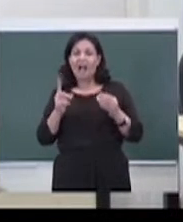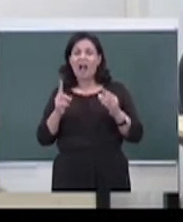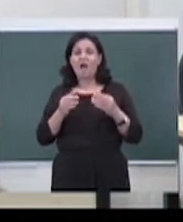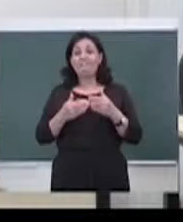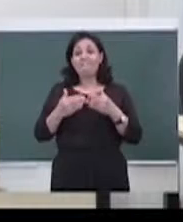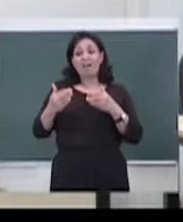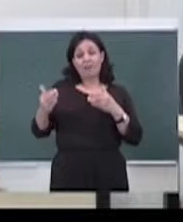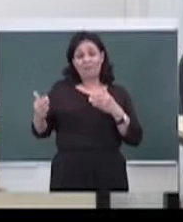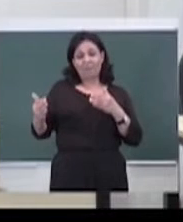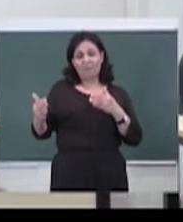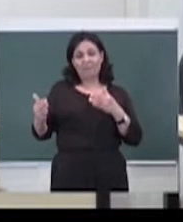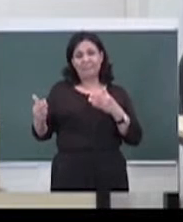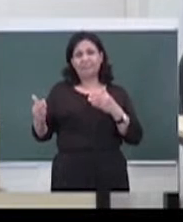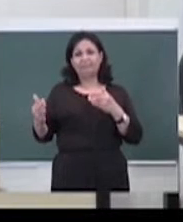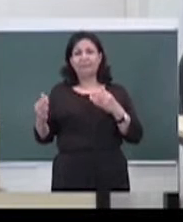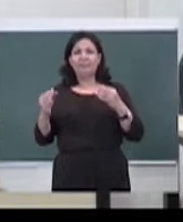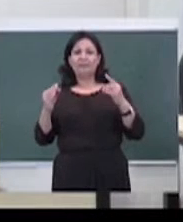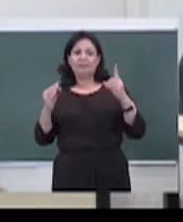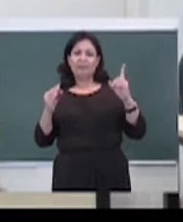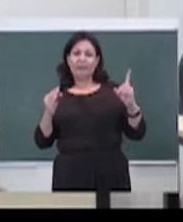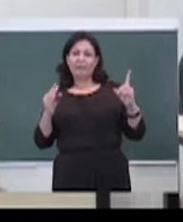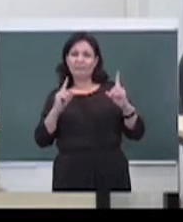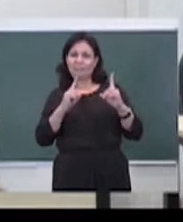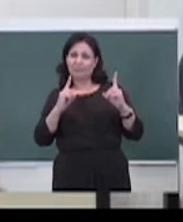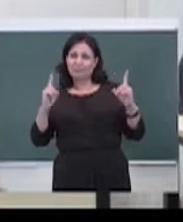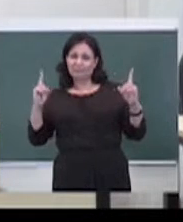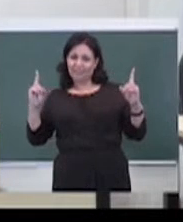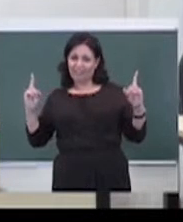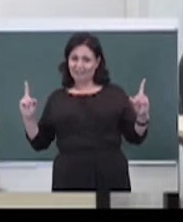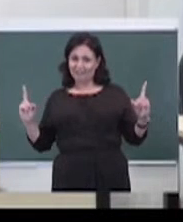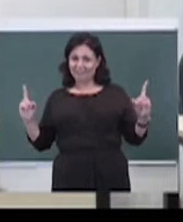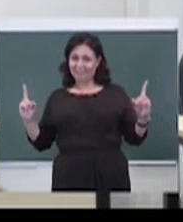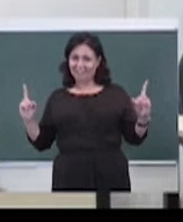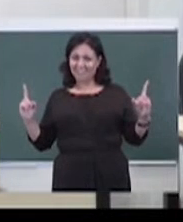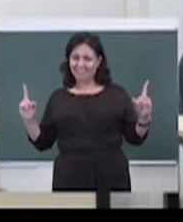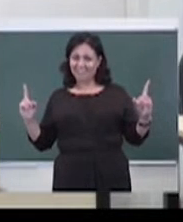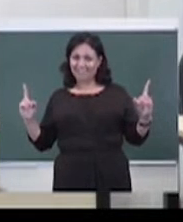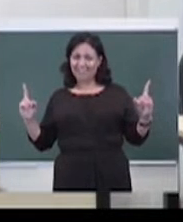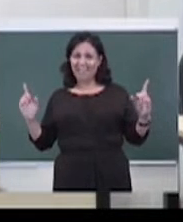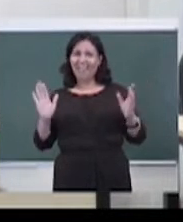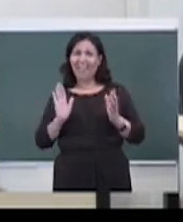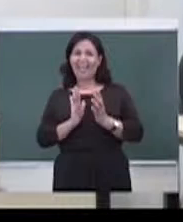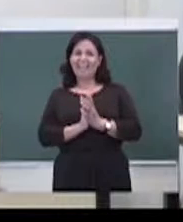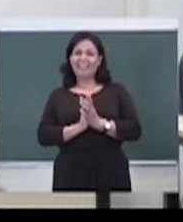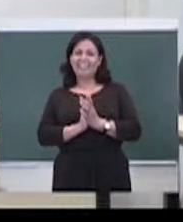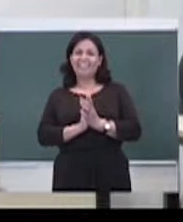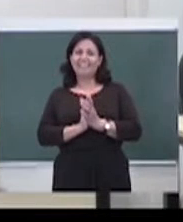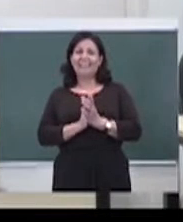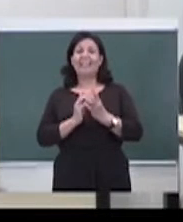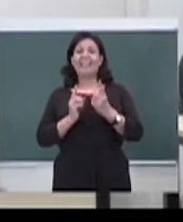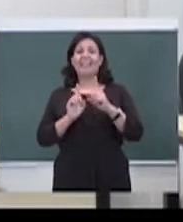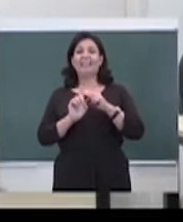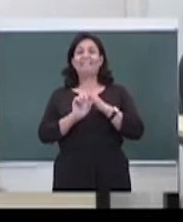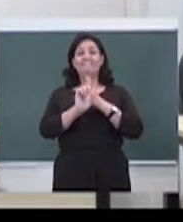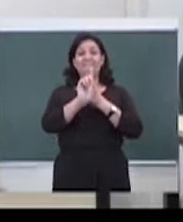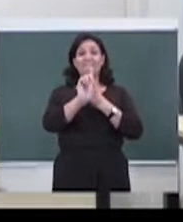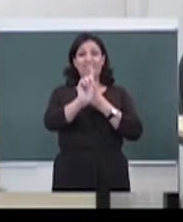person by putting your hands out and in front of you.